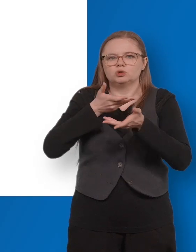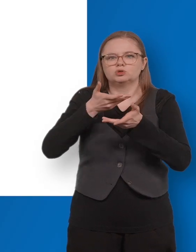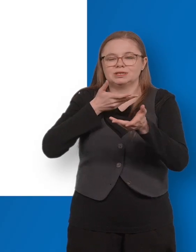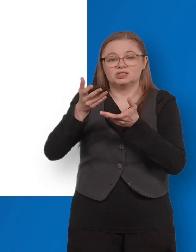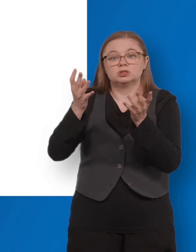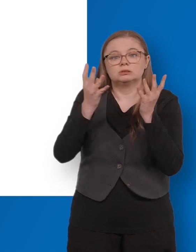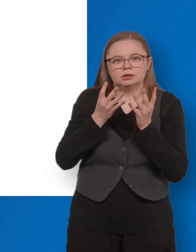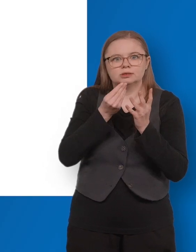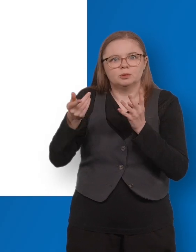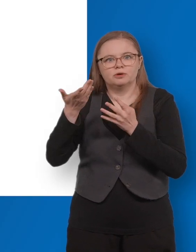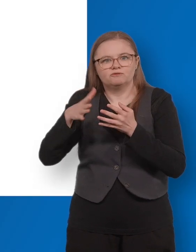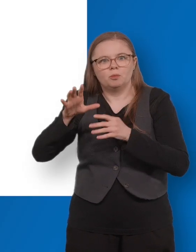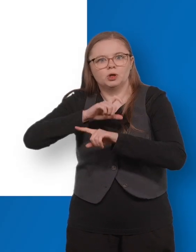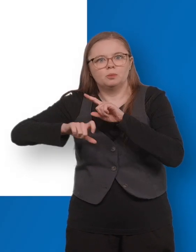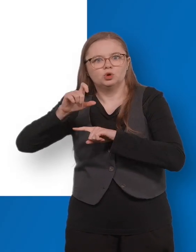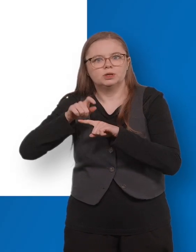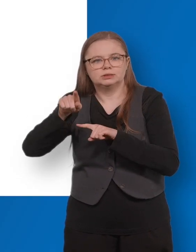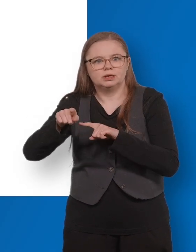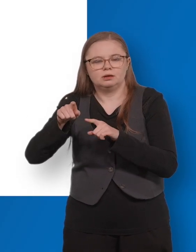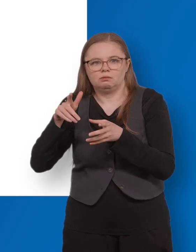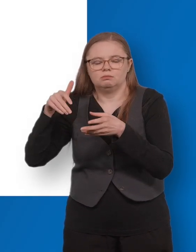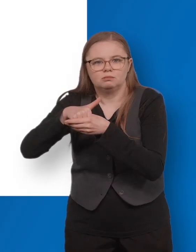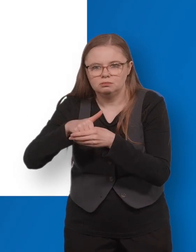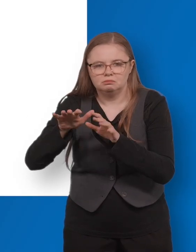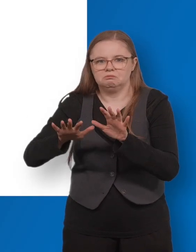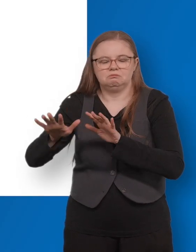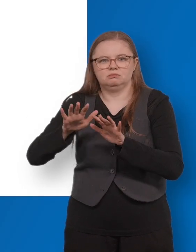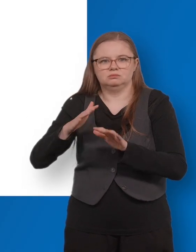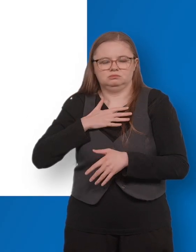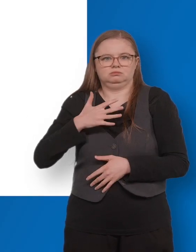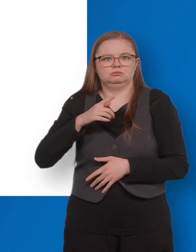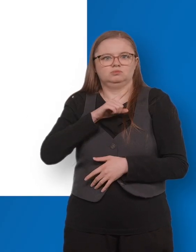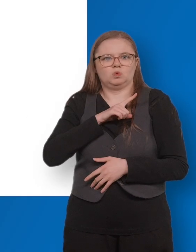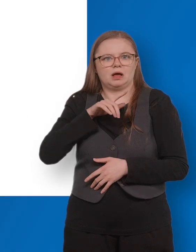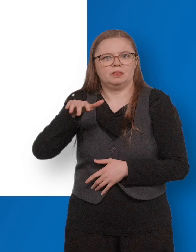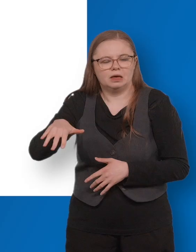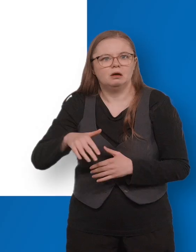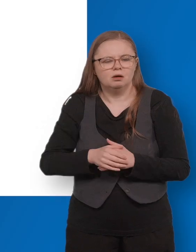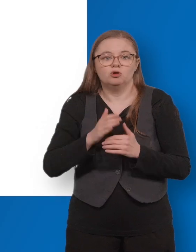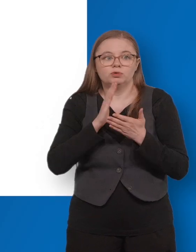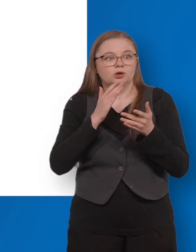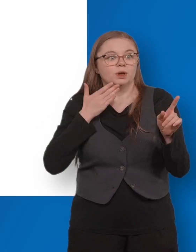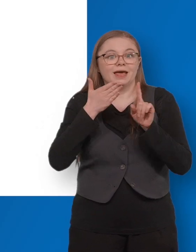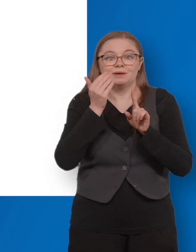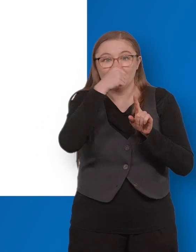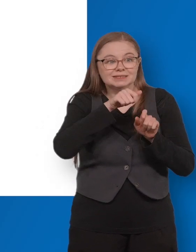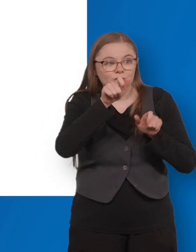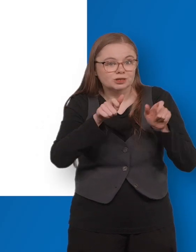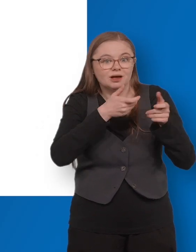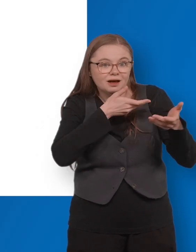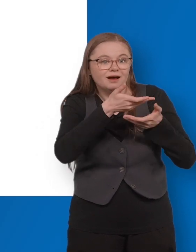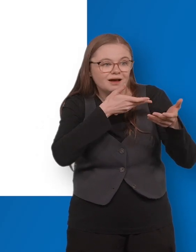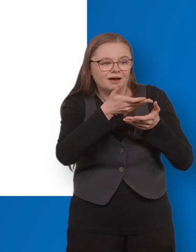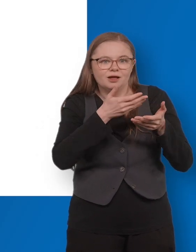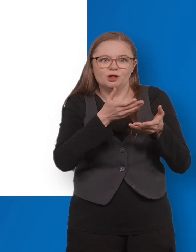about neuro-inclusion, so that we can learn from best practice. And somehow, I still don't know how, some community